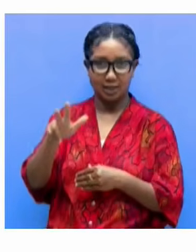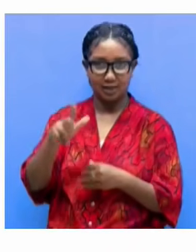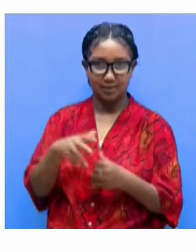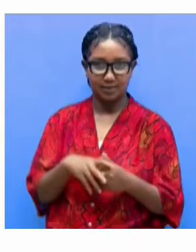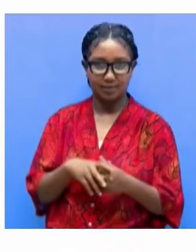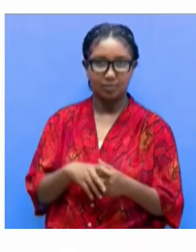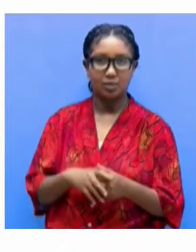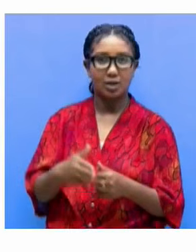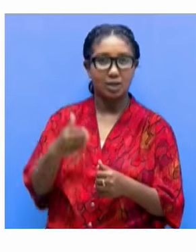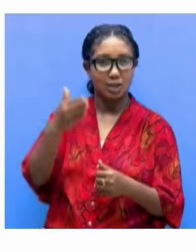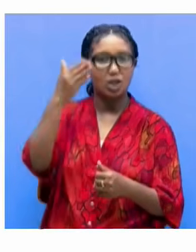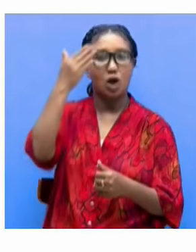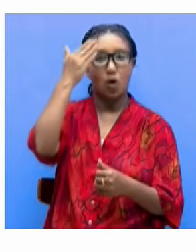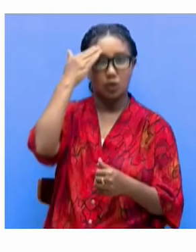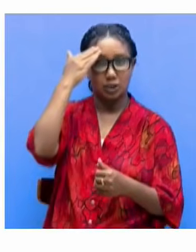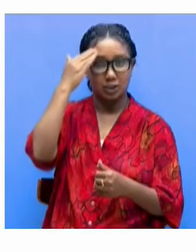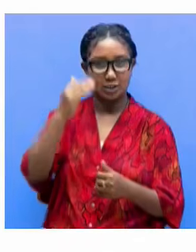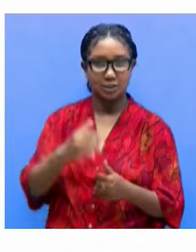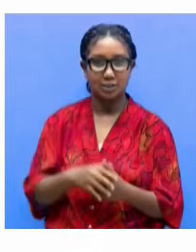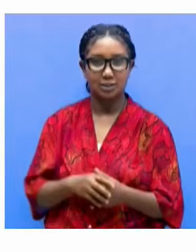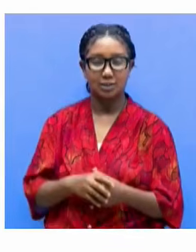is known.